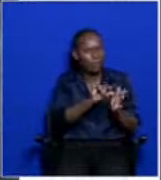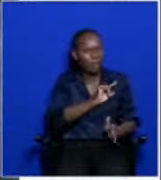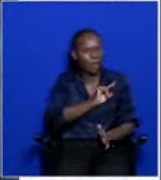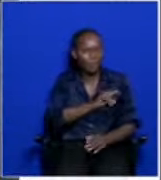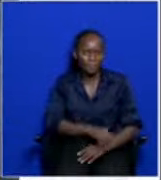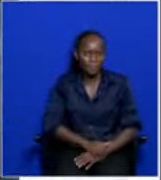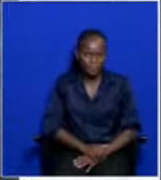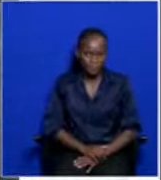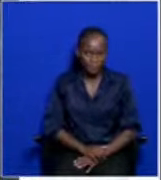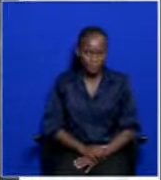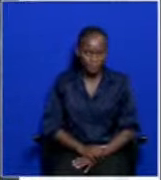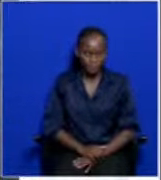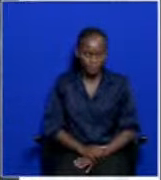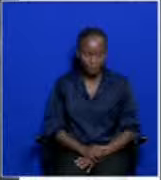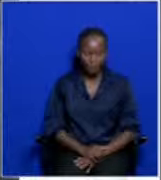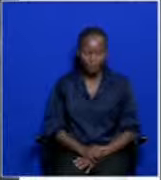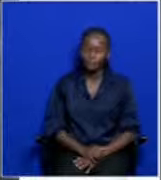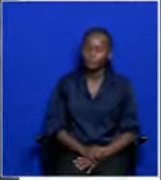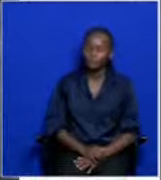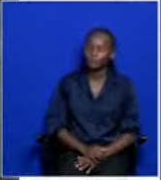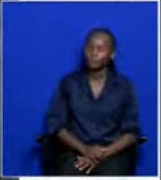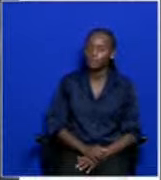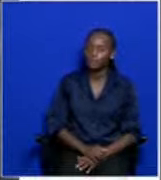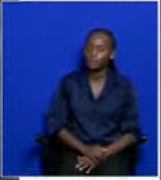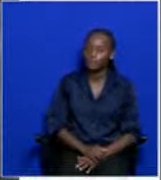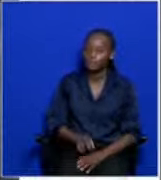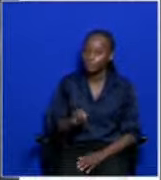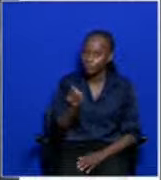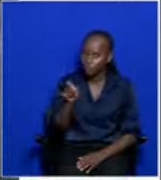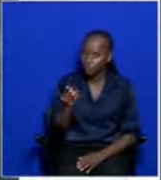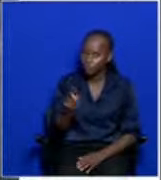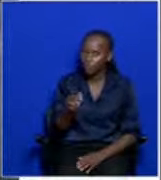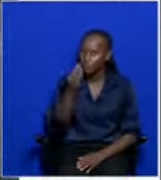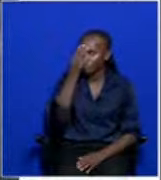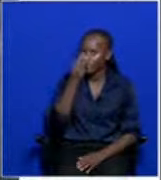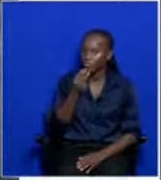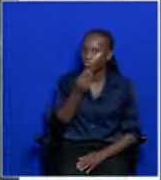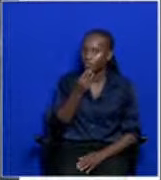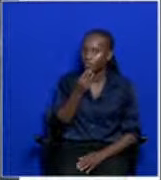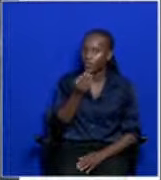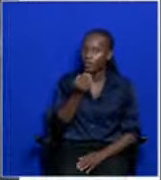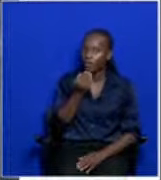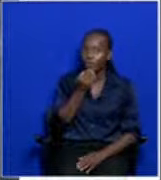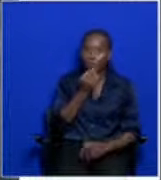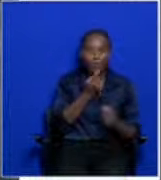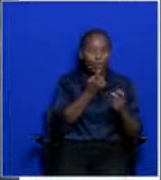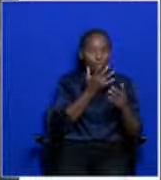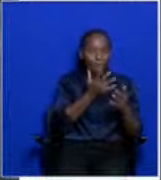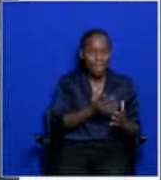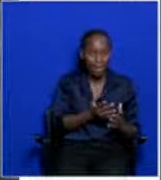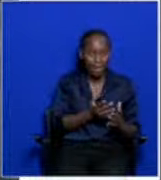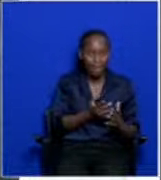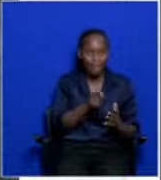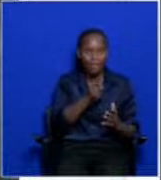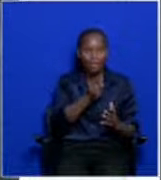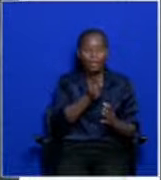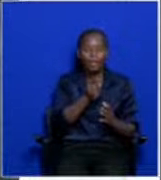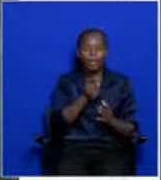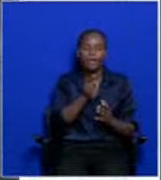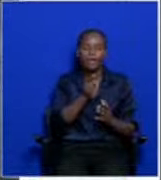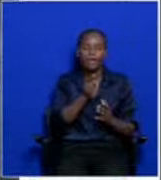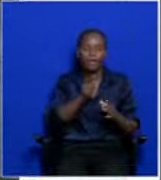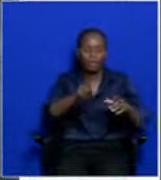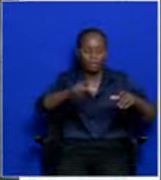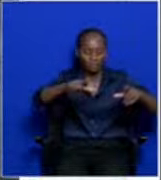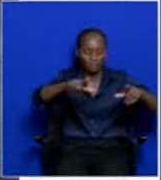This picture was taken by the victim before the arrival of the police. It is